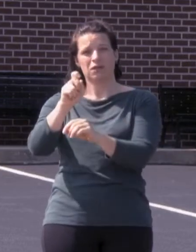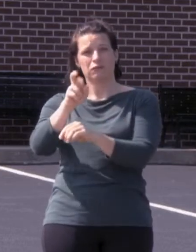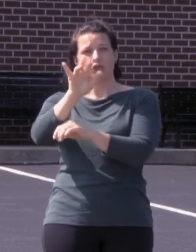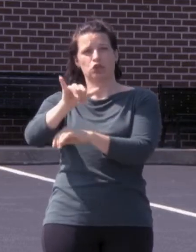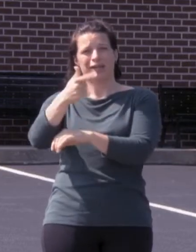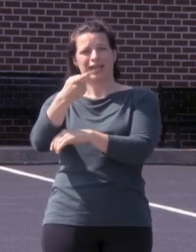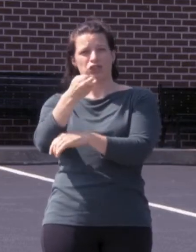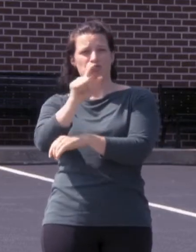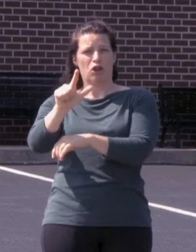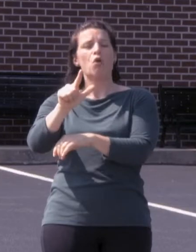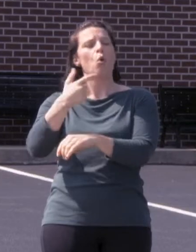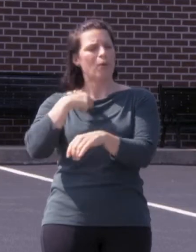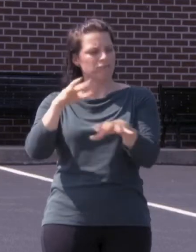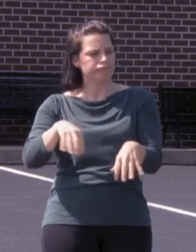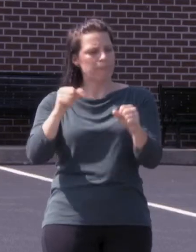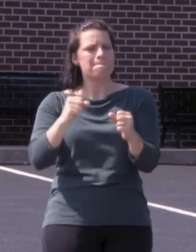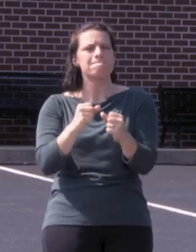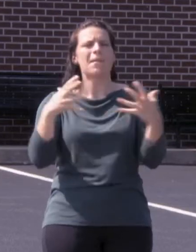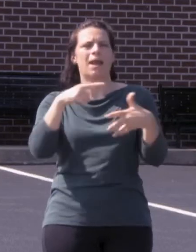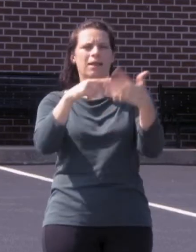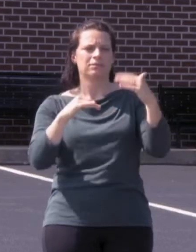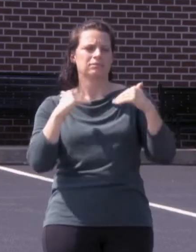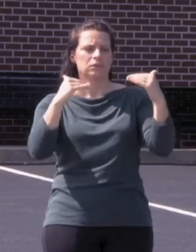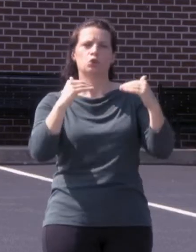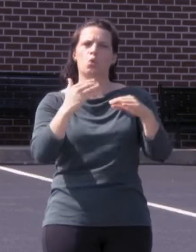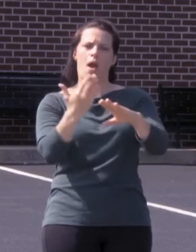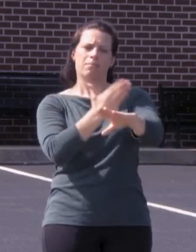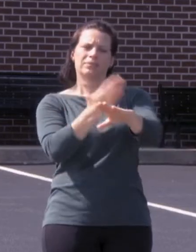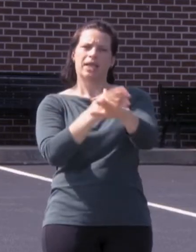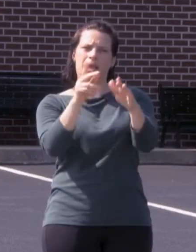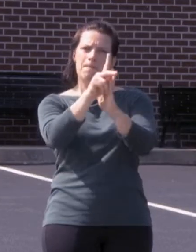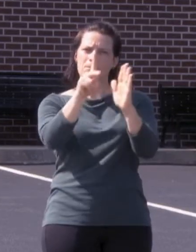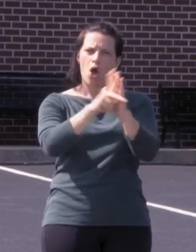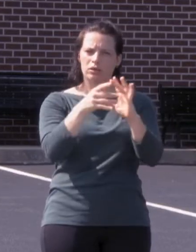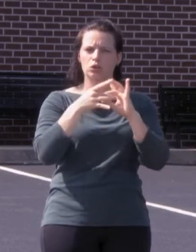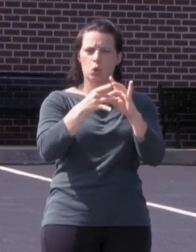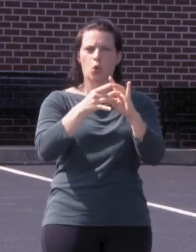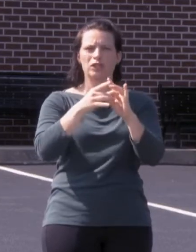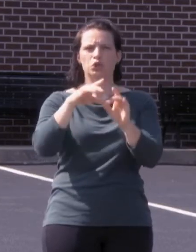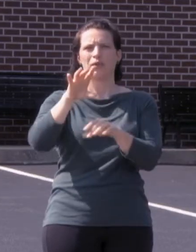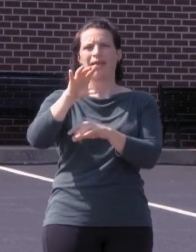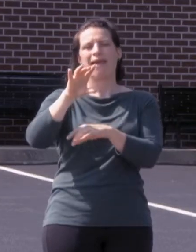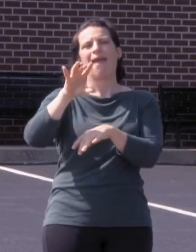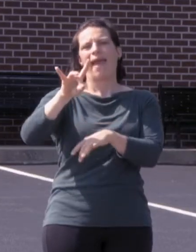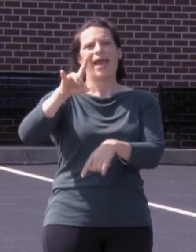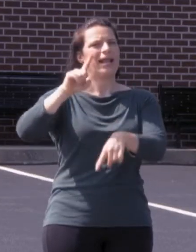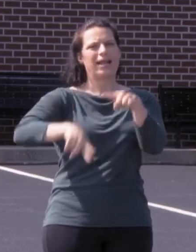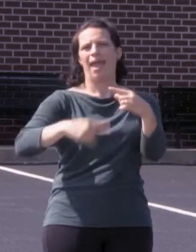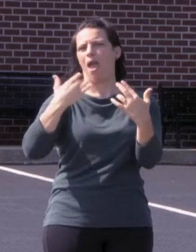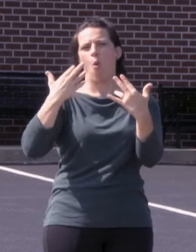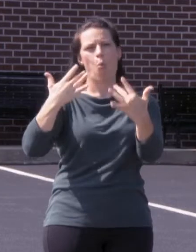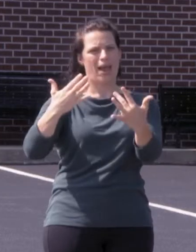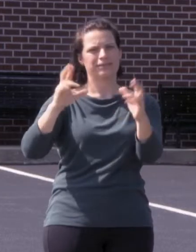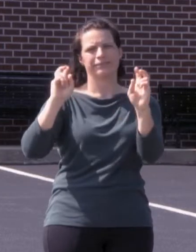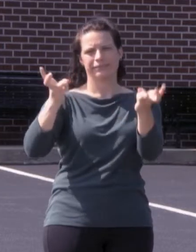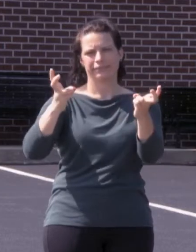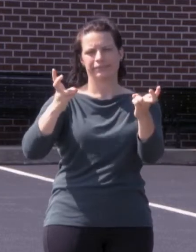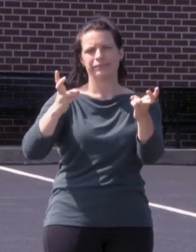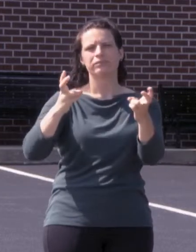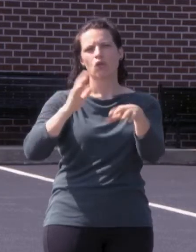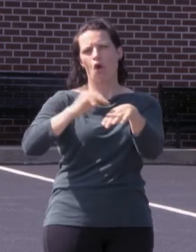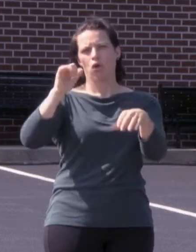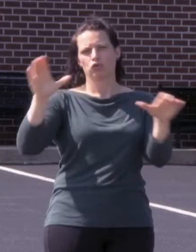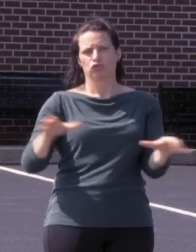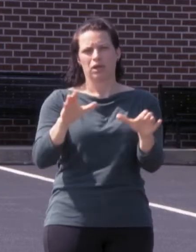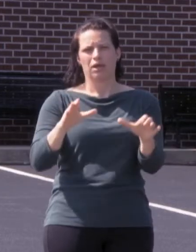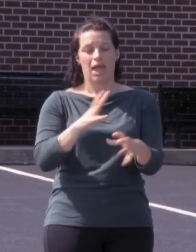we've taken many of those steps, from updating our policies according to the 8 can't wait call to action, and